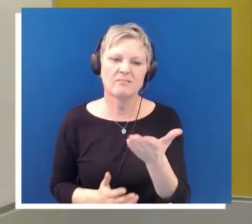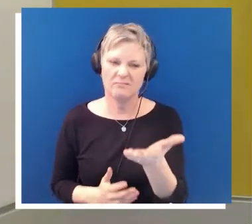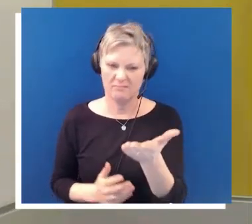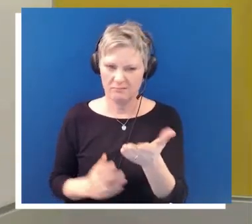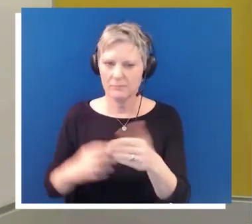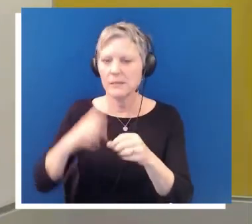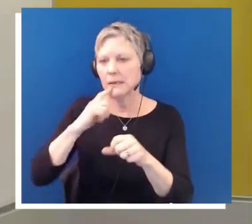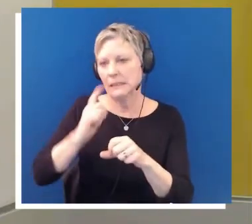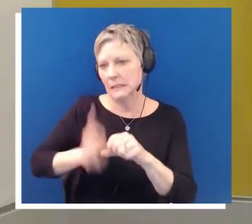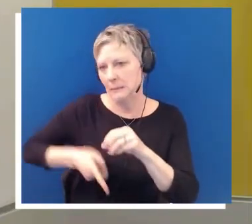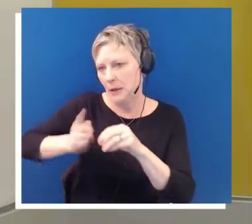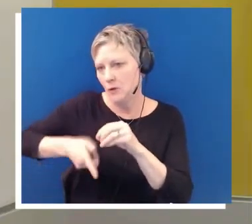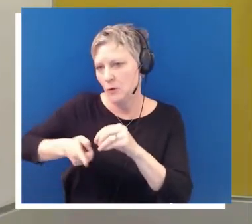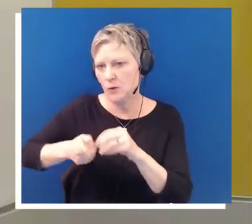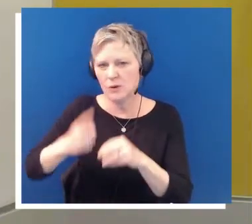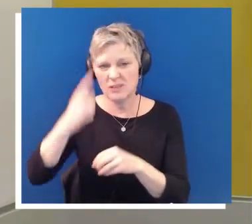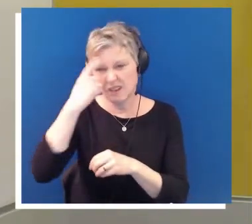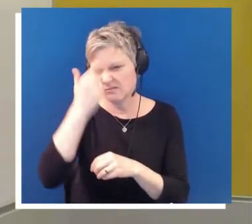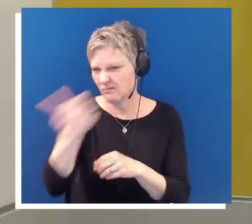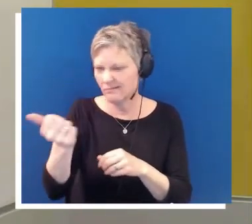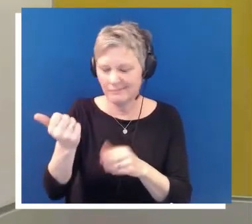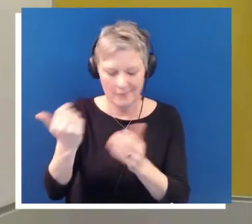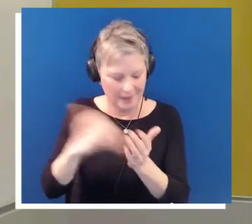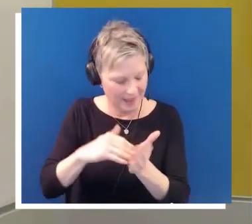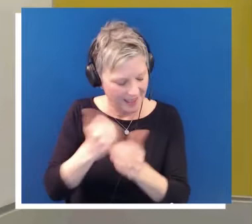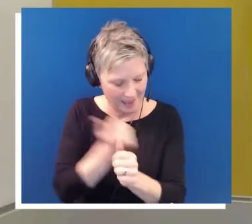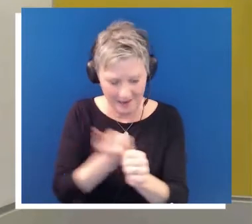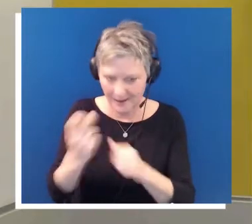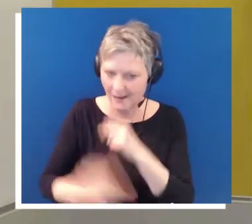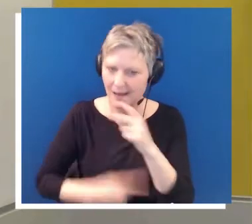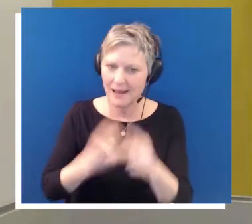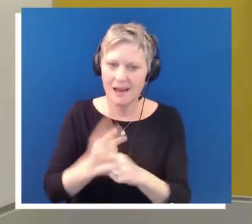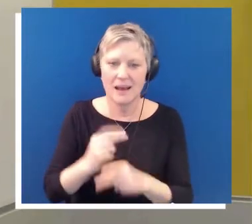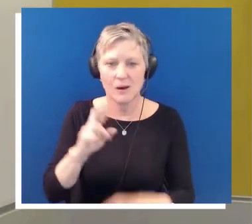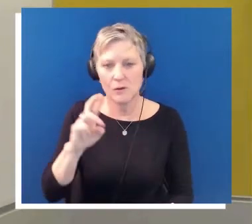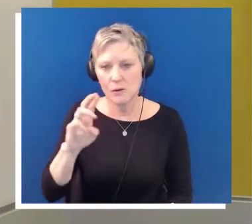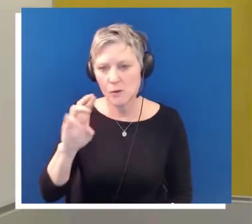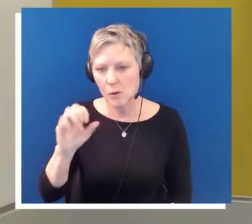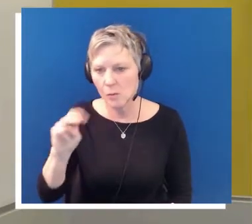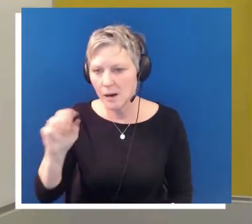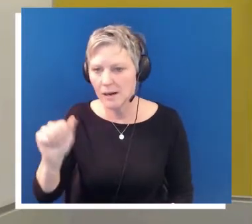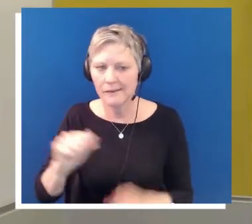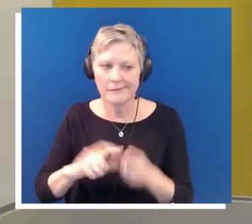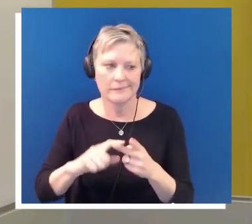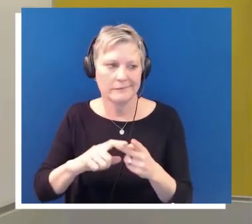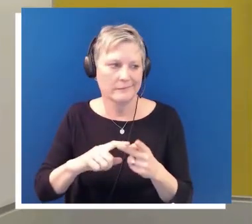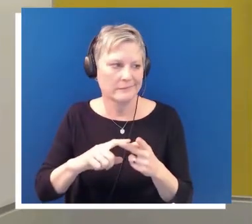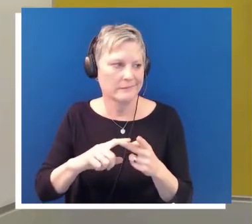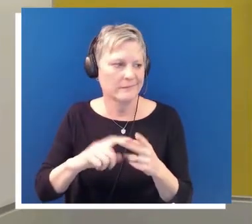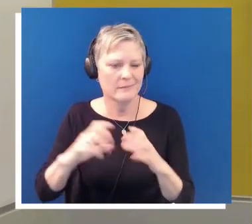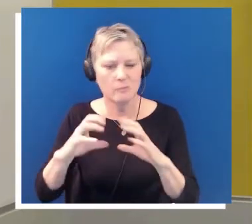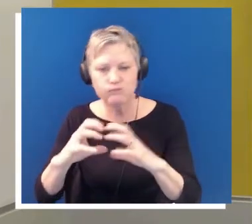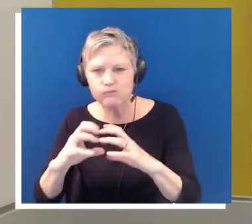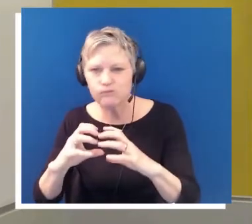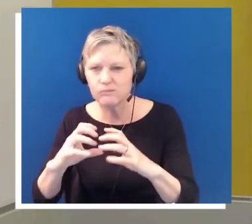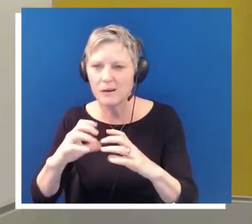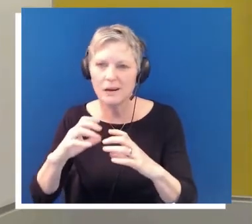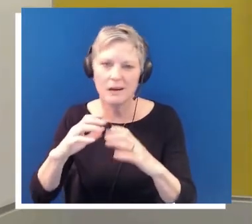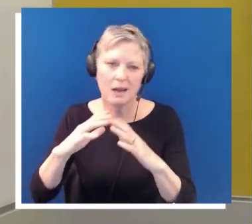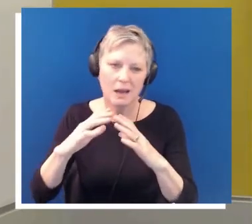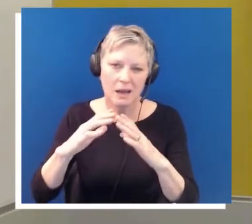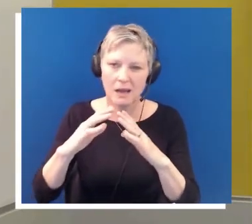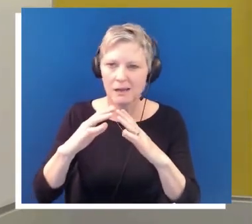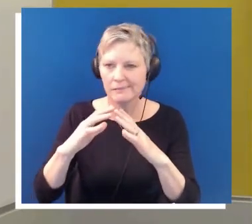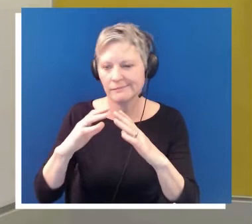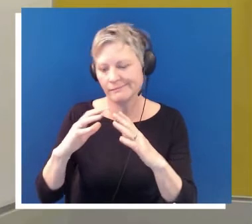tomatoes, okay? You can use Roma tomatoes. You can use, you know, your regular standard hothouse tomatoes. It really doesn't matter. I wouldn't do like a